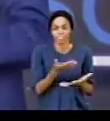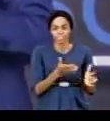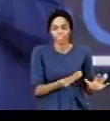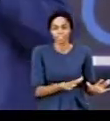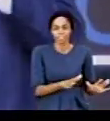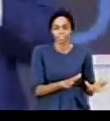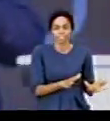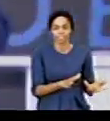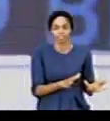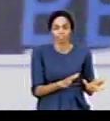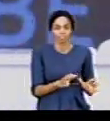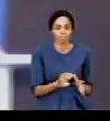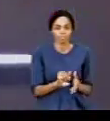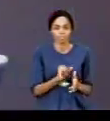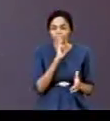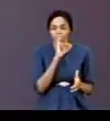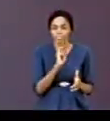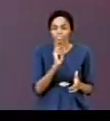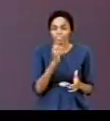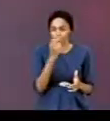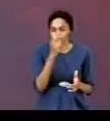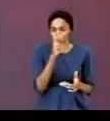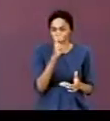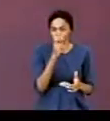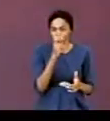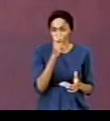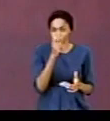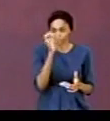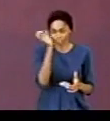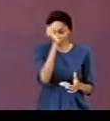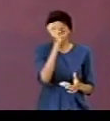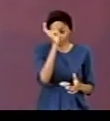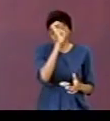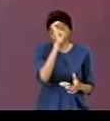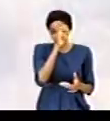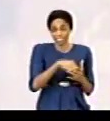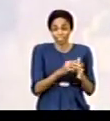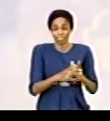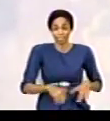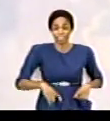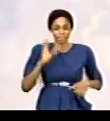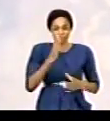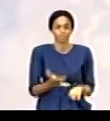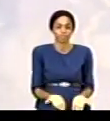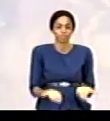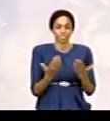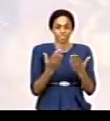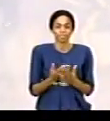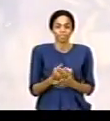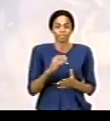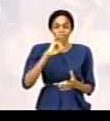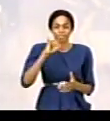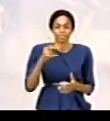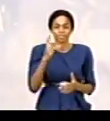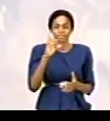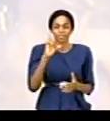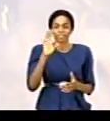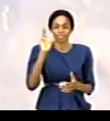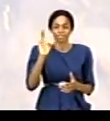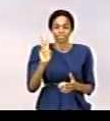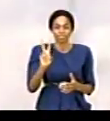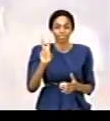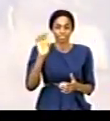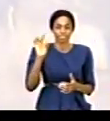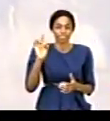dormant, dull in your life will rise up. July 28th to August 2nd,